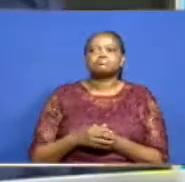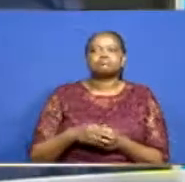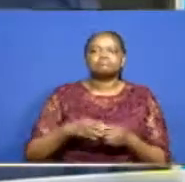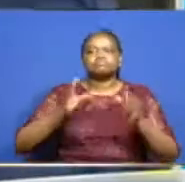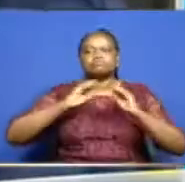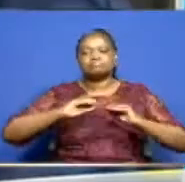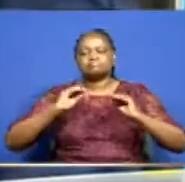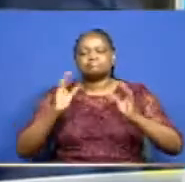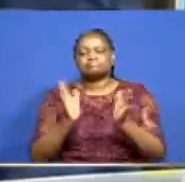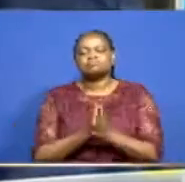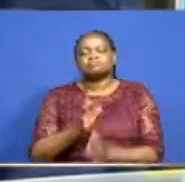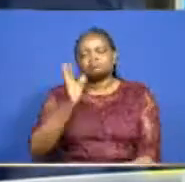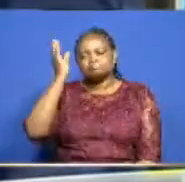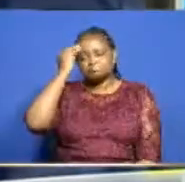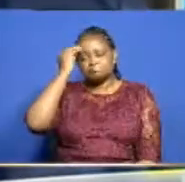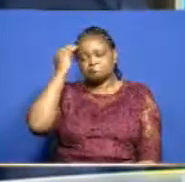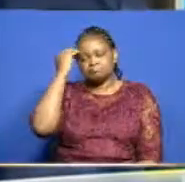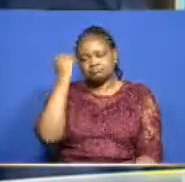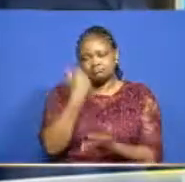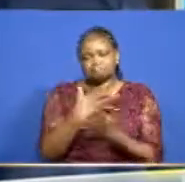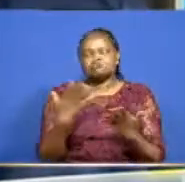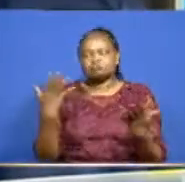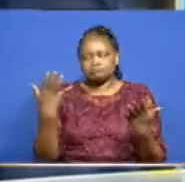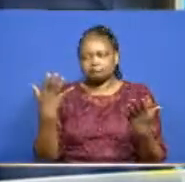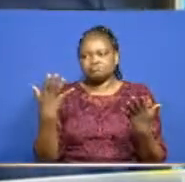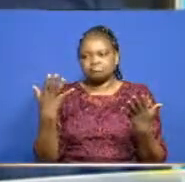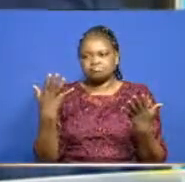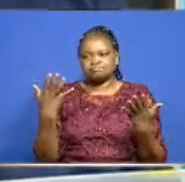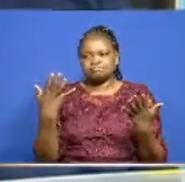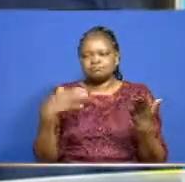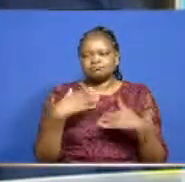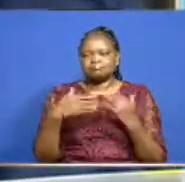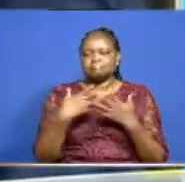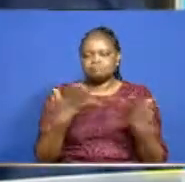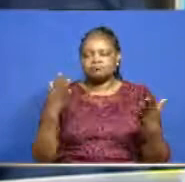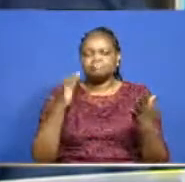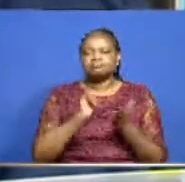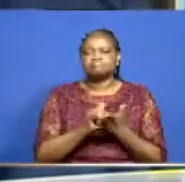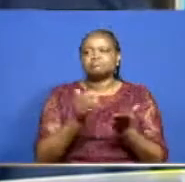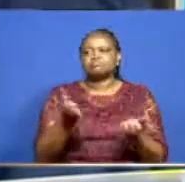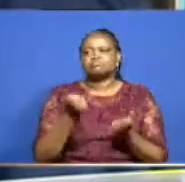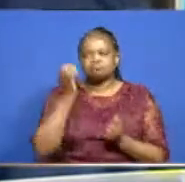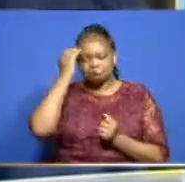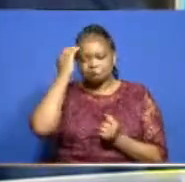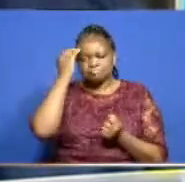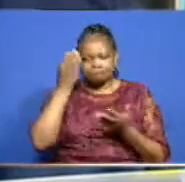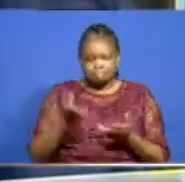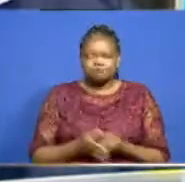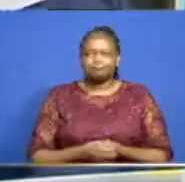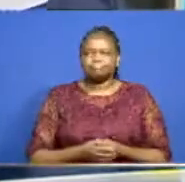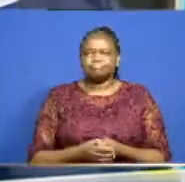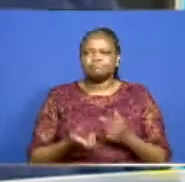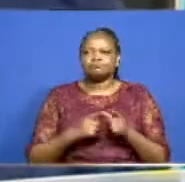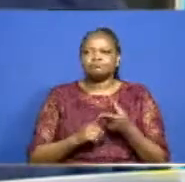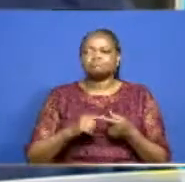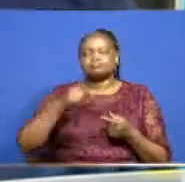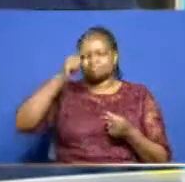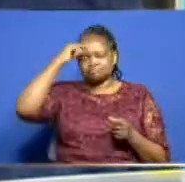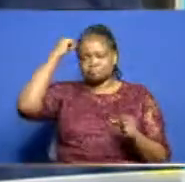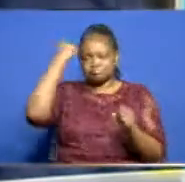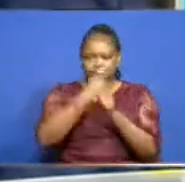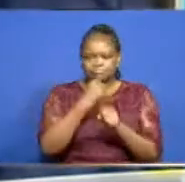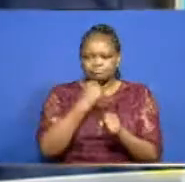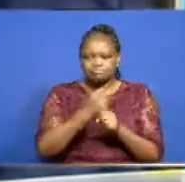among other materials that are needed in learning during this particular time. If you can just look at some of the efforts that the government has put in